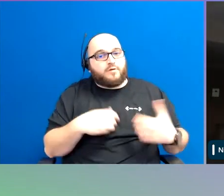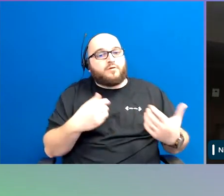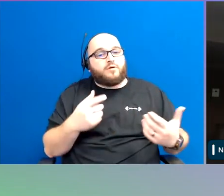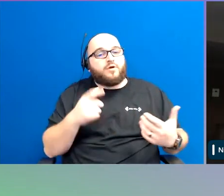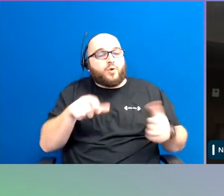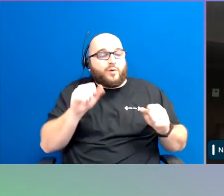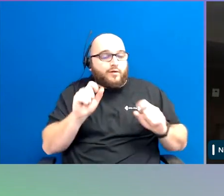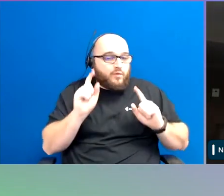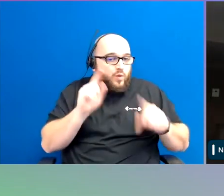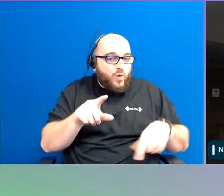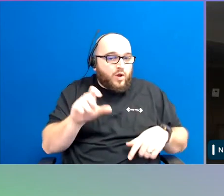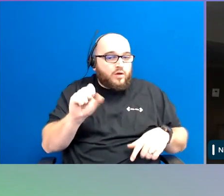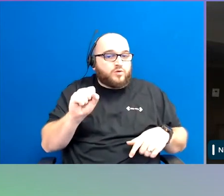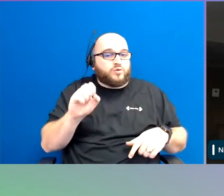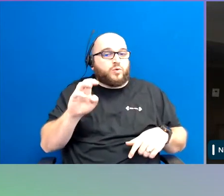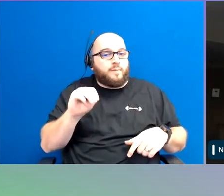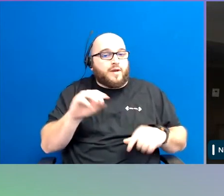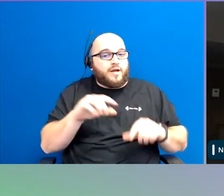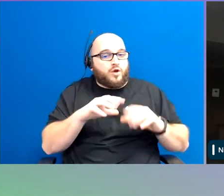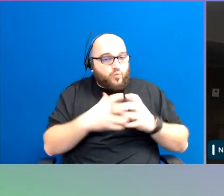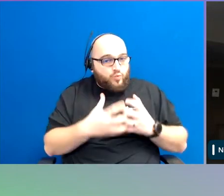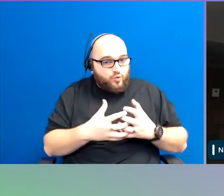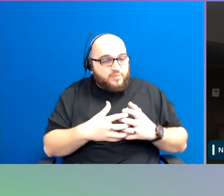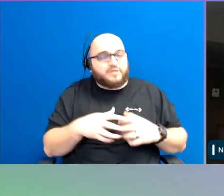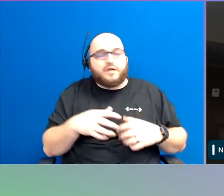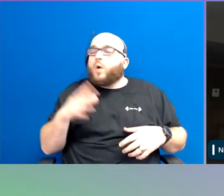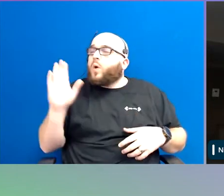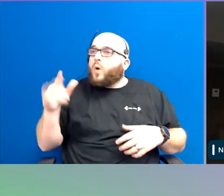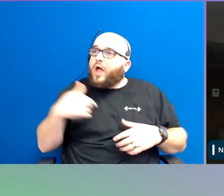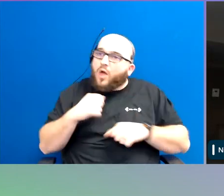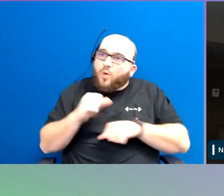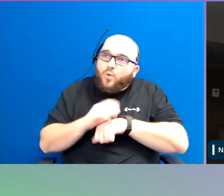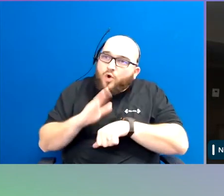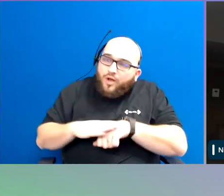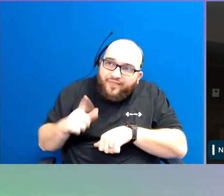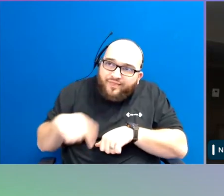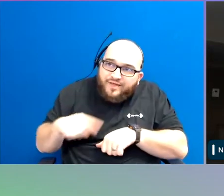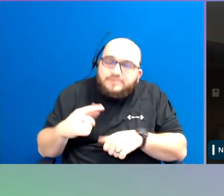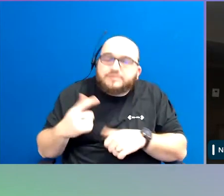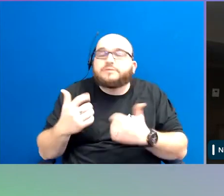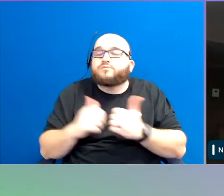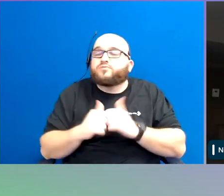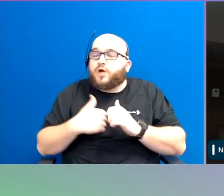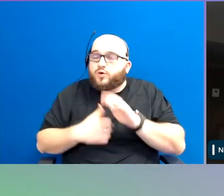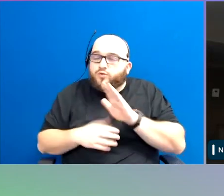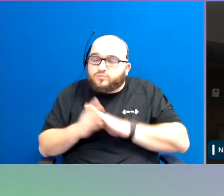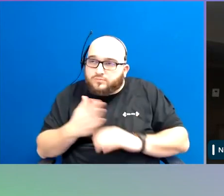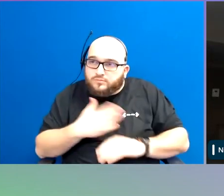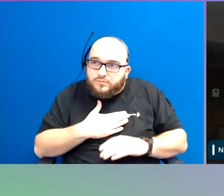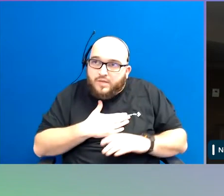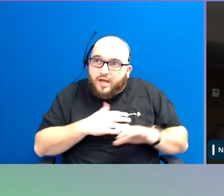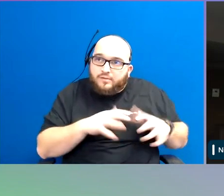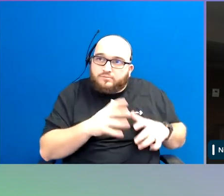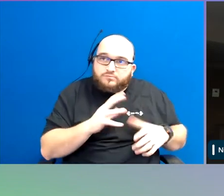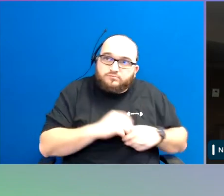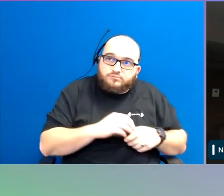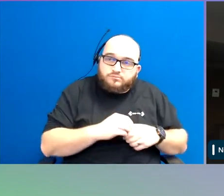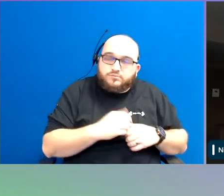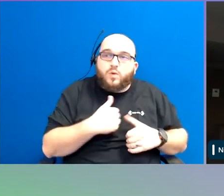You can ask people, hey, this is what I work on. I'm trying to build a pool of participants. We offer some